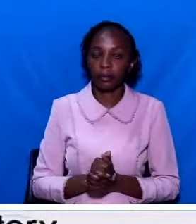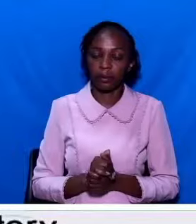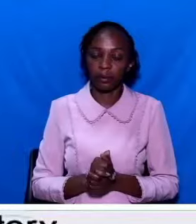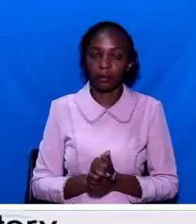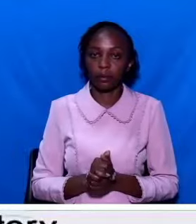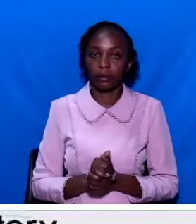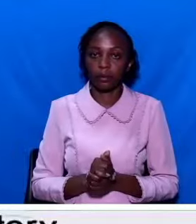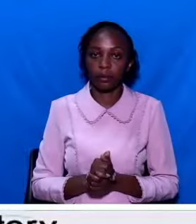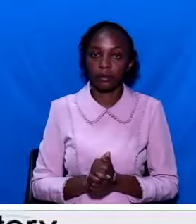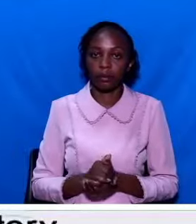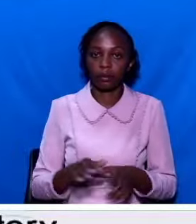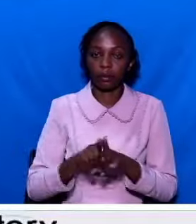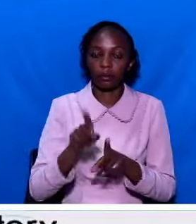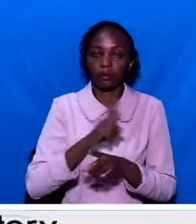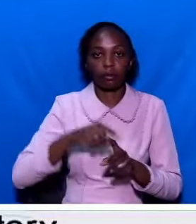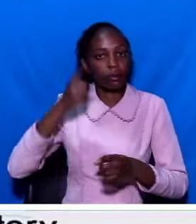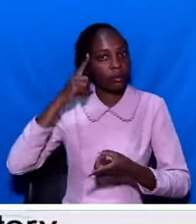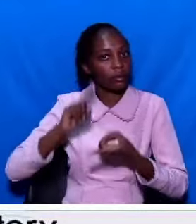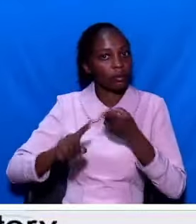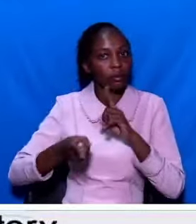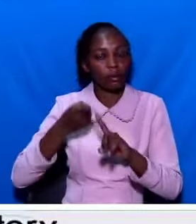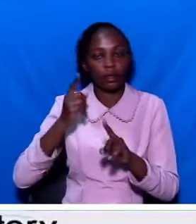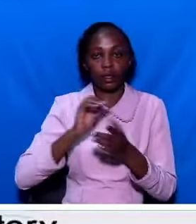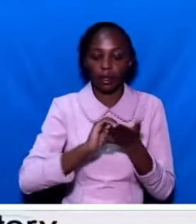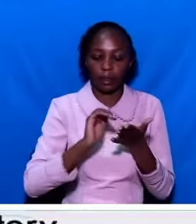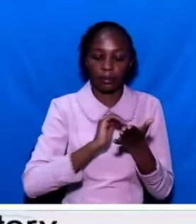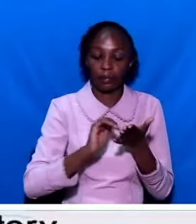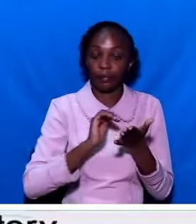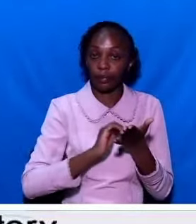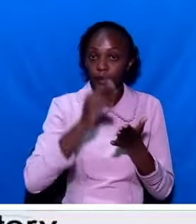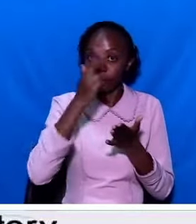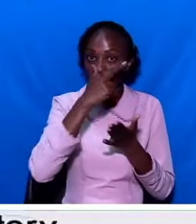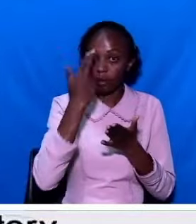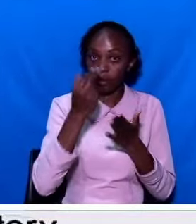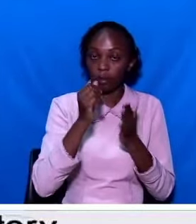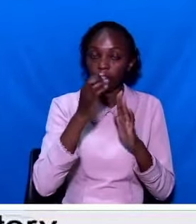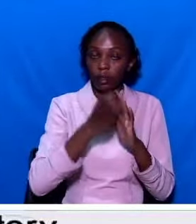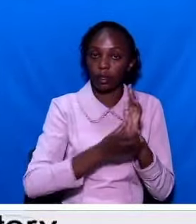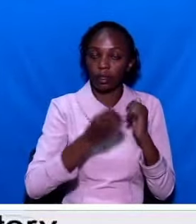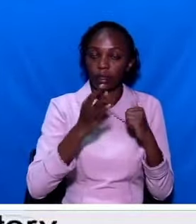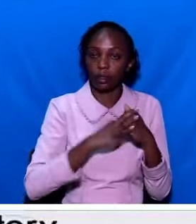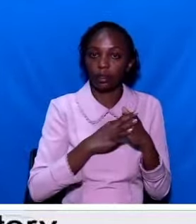As we reflect on these scriptures in Romans chapter 8, as simply as I've brought them out,